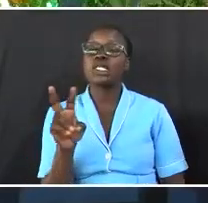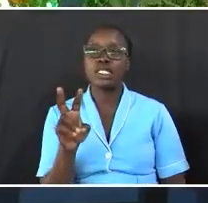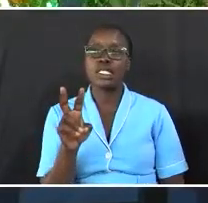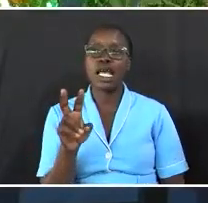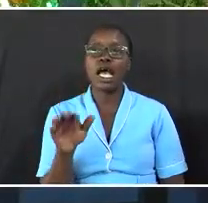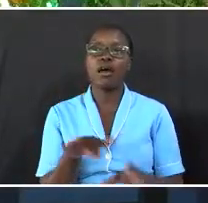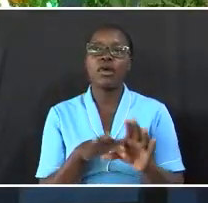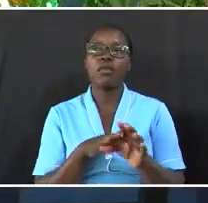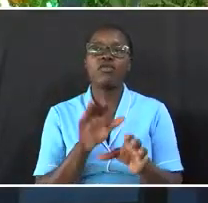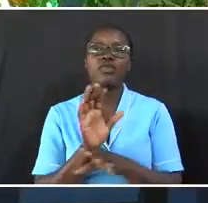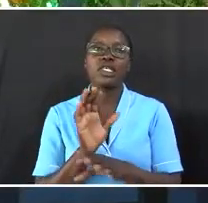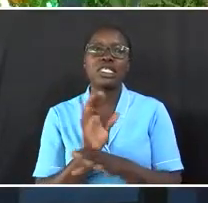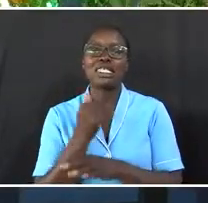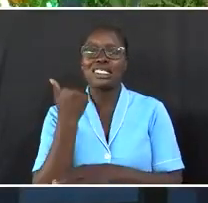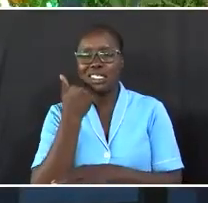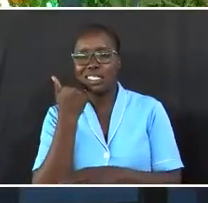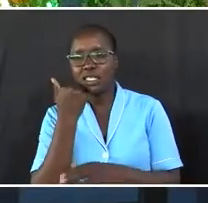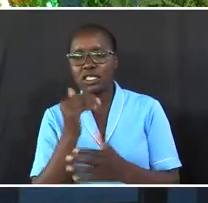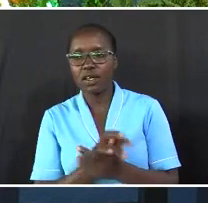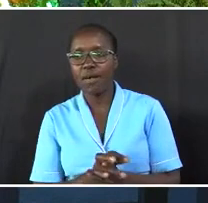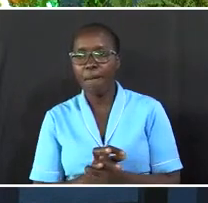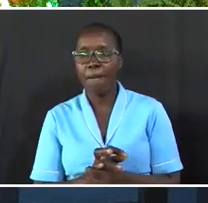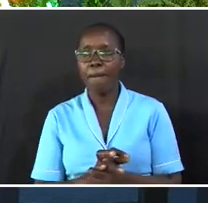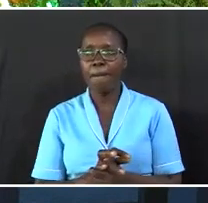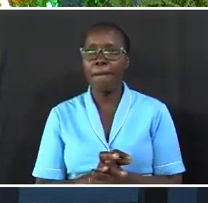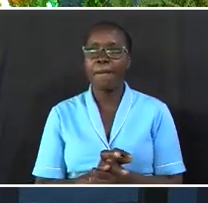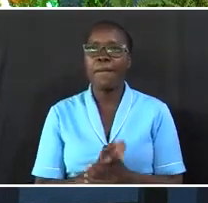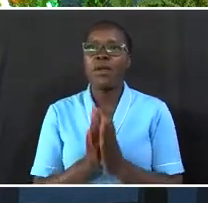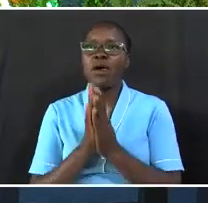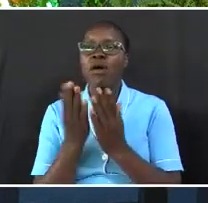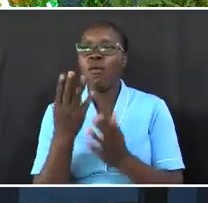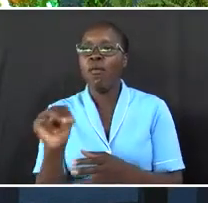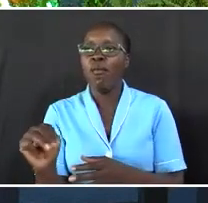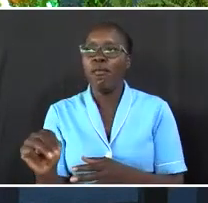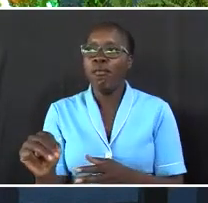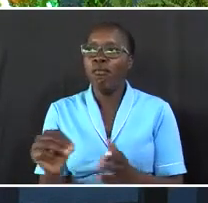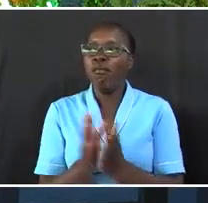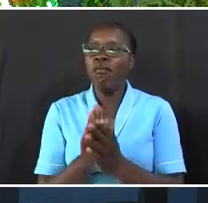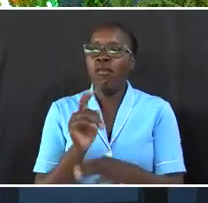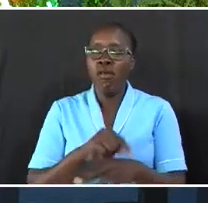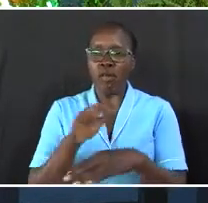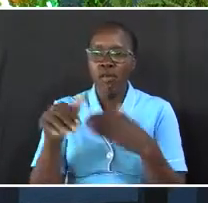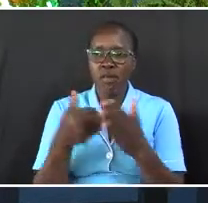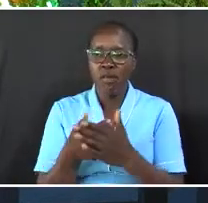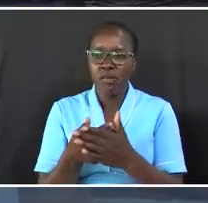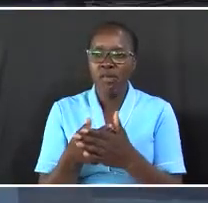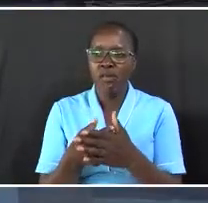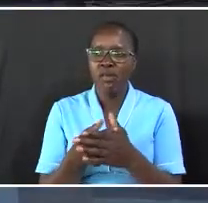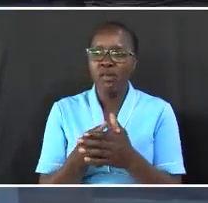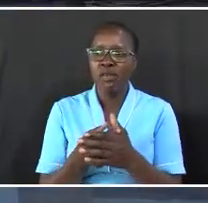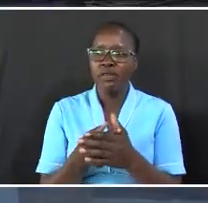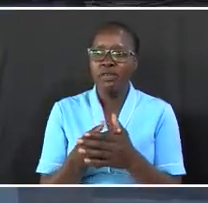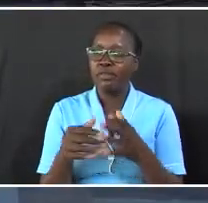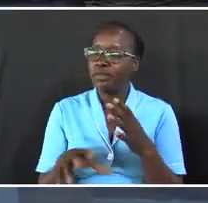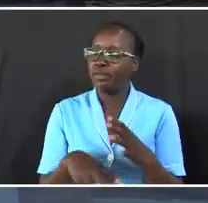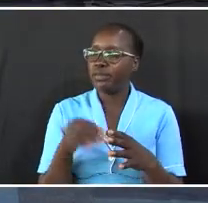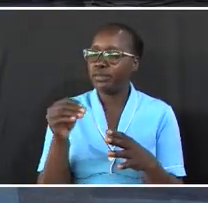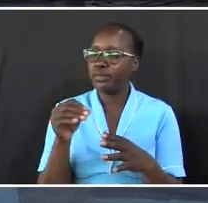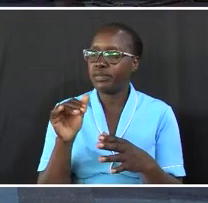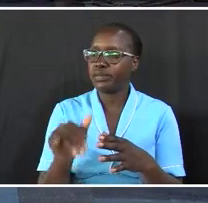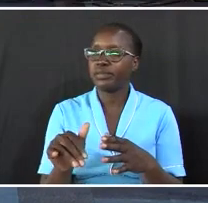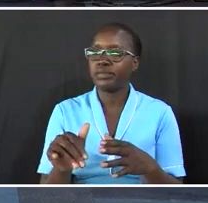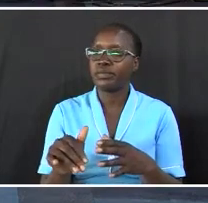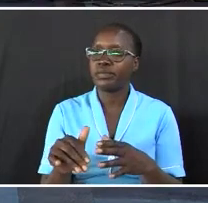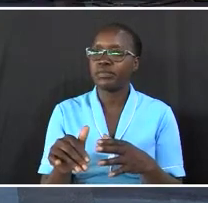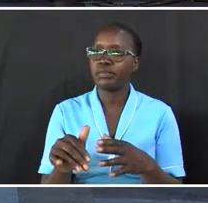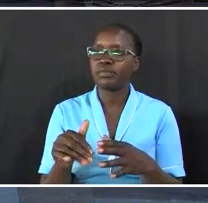to see a member of the church who was sick, to pray for them. And when they reached there, they found that the guy